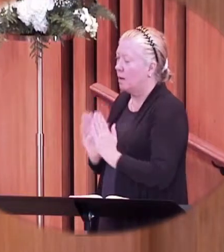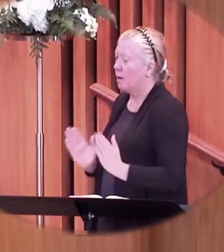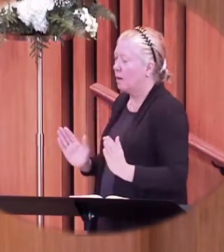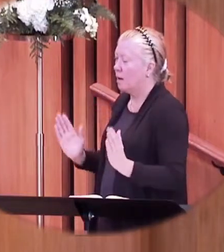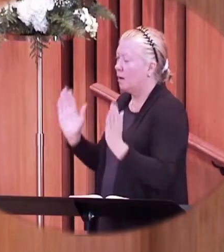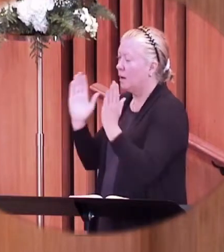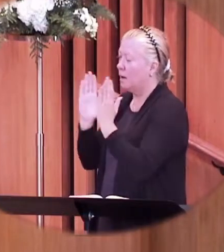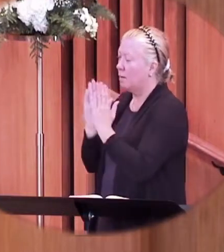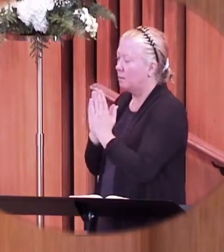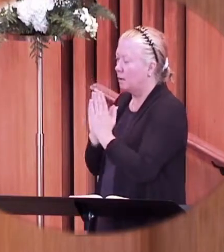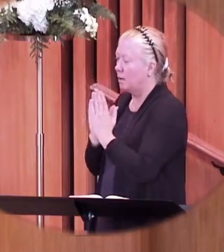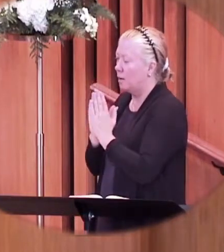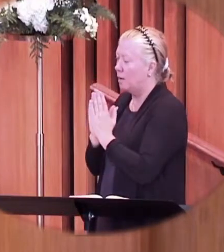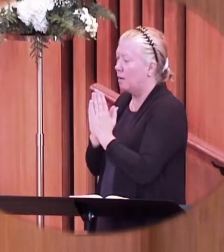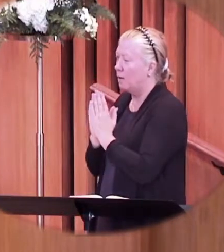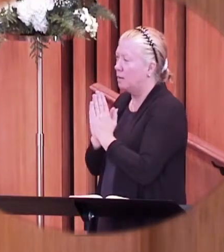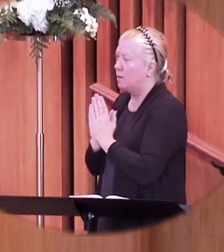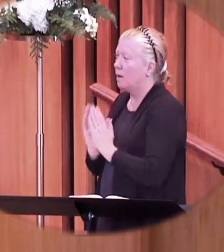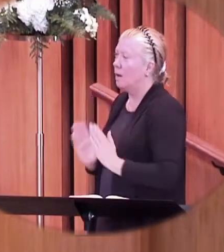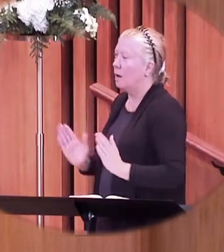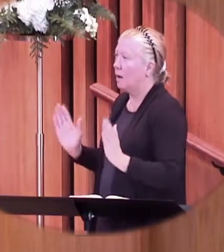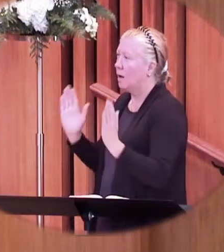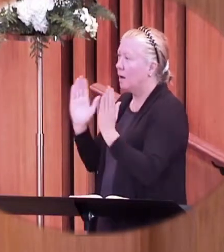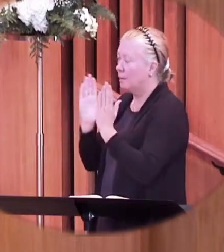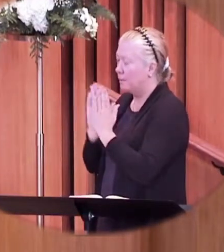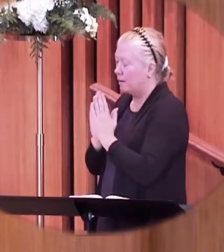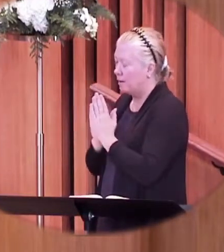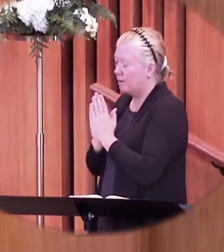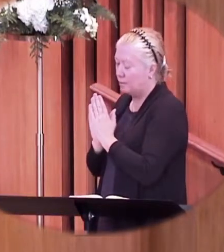Amen, amen,